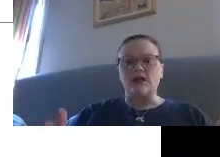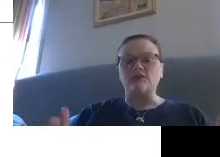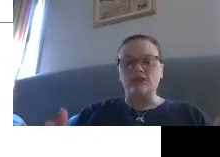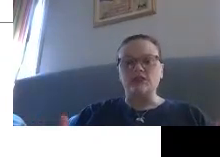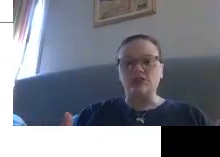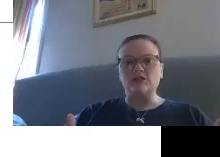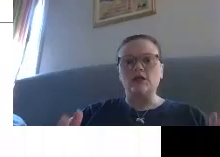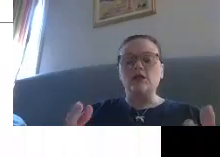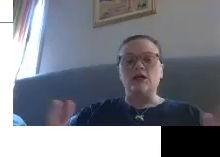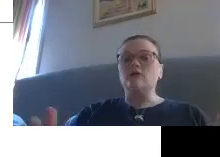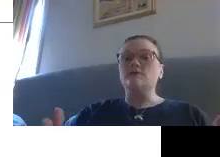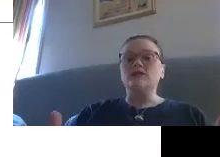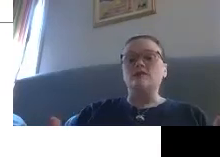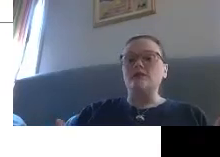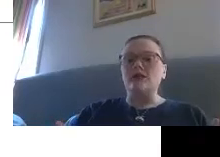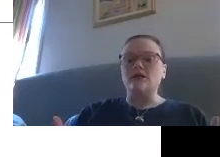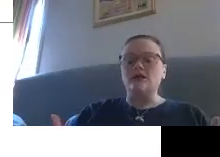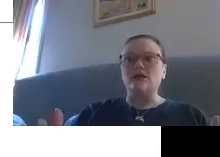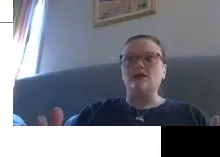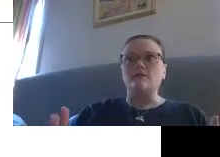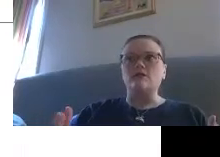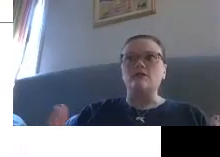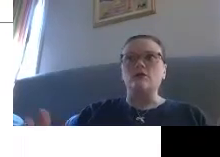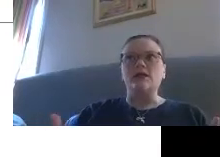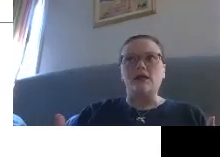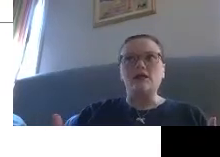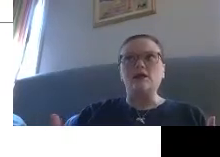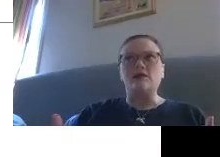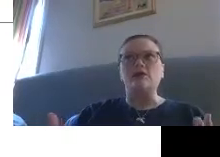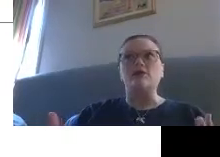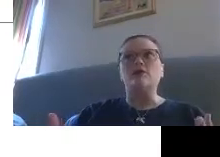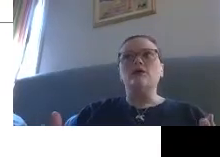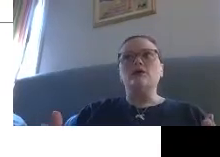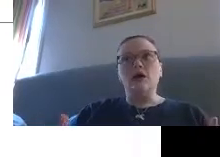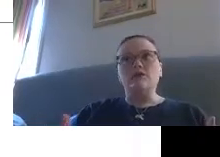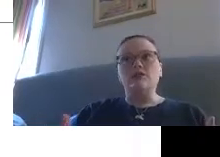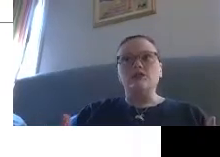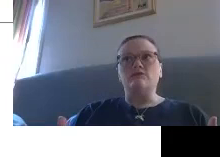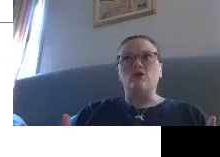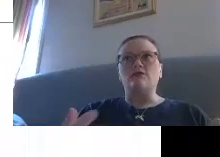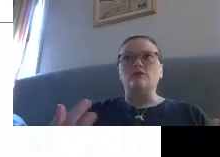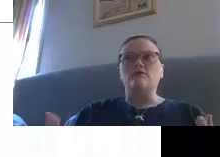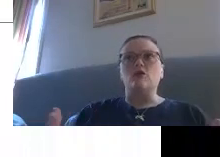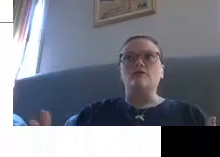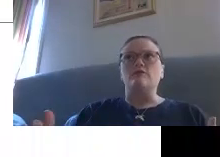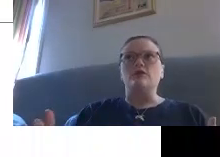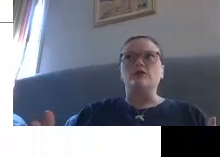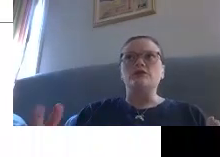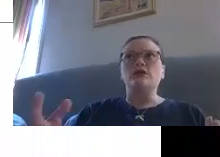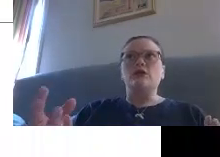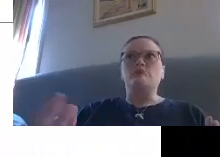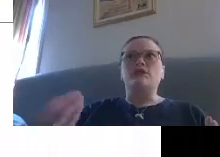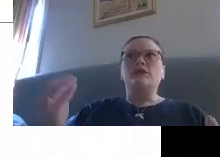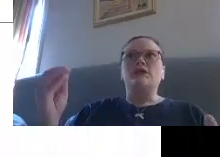these conversations, not only because it'll create a better conversation for all of you and for all of the